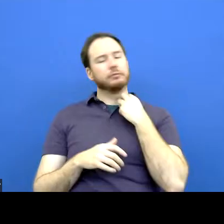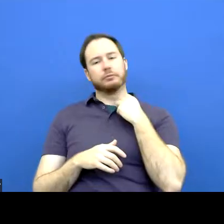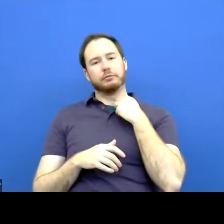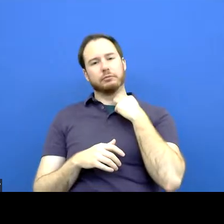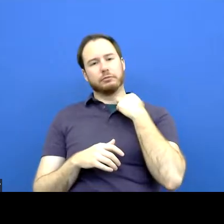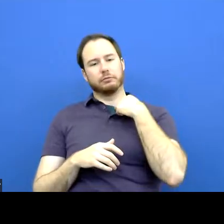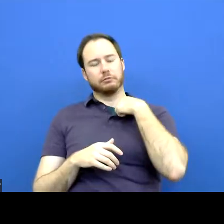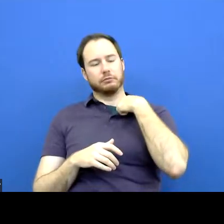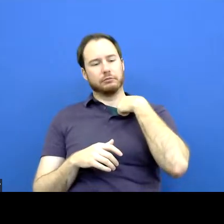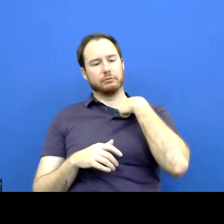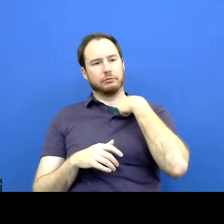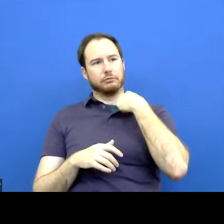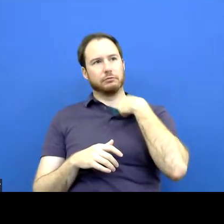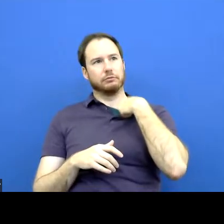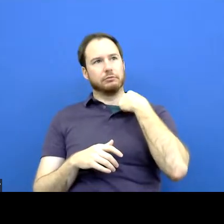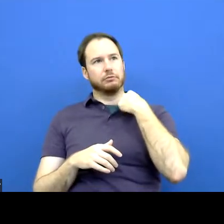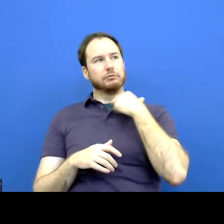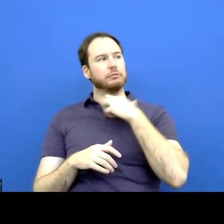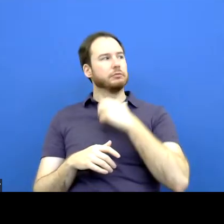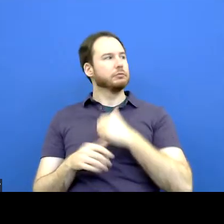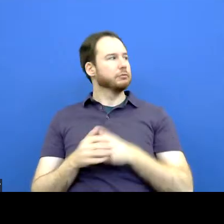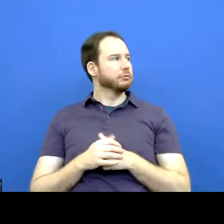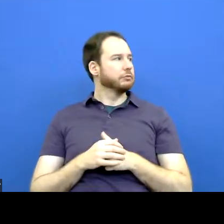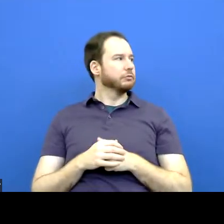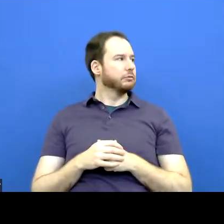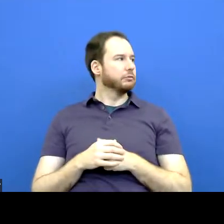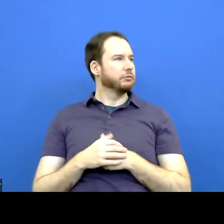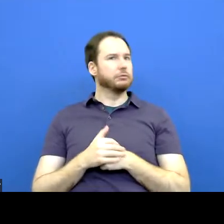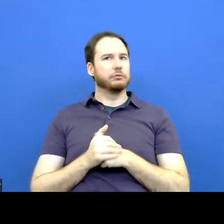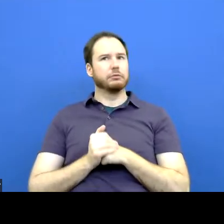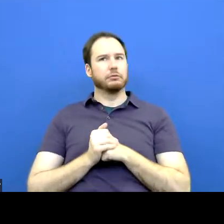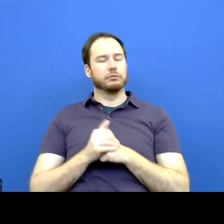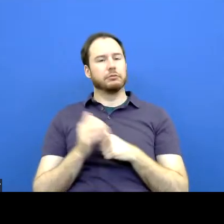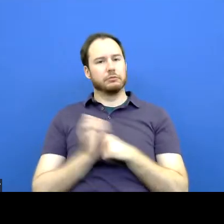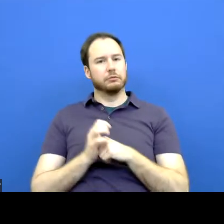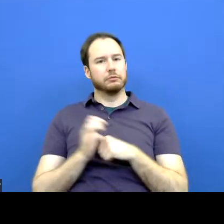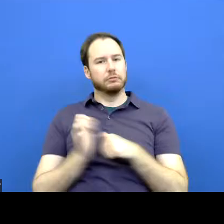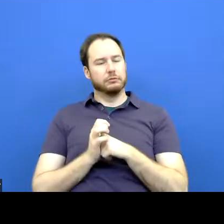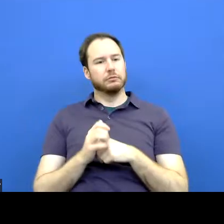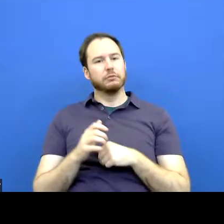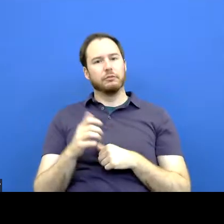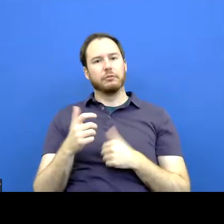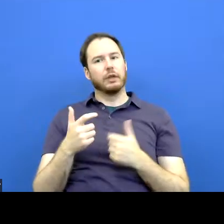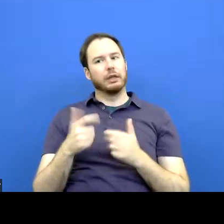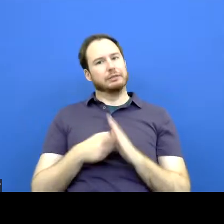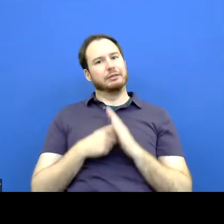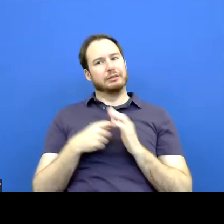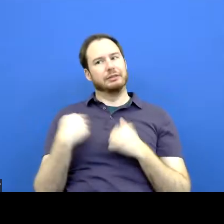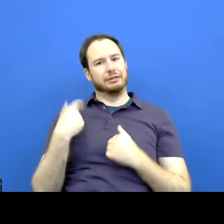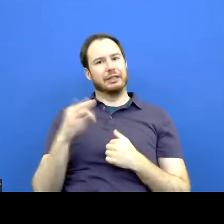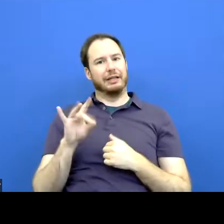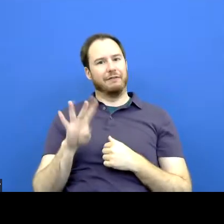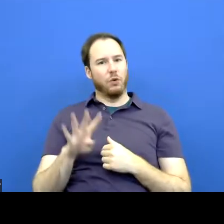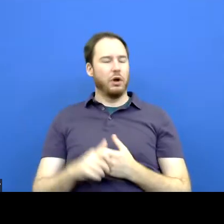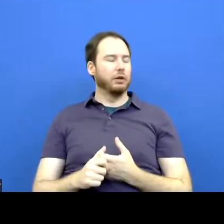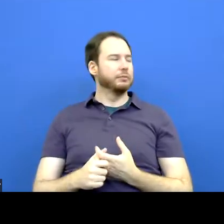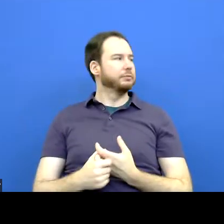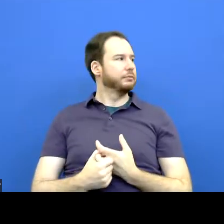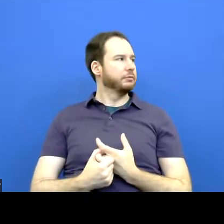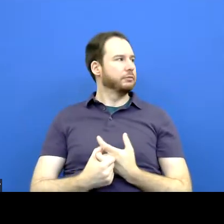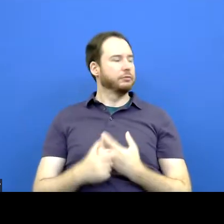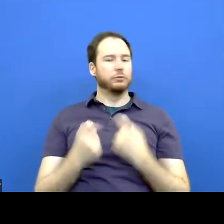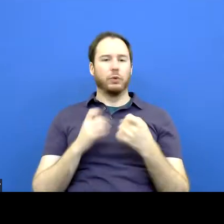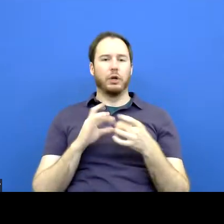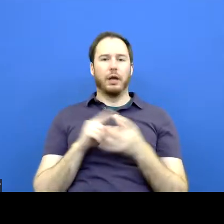it just, again, it's a much needed upgrade from 1984. Any other